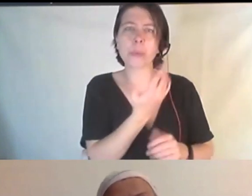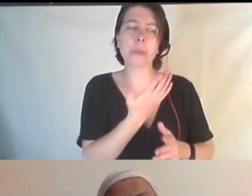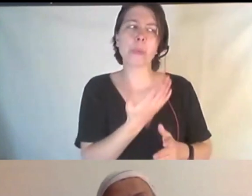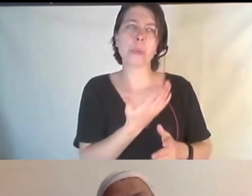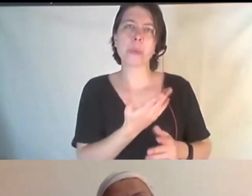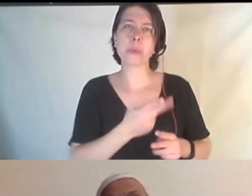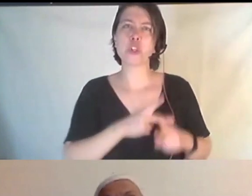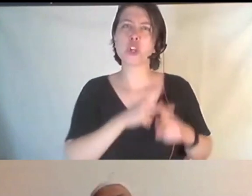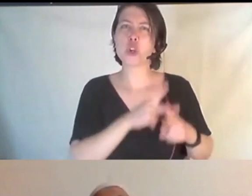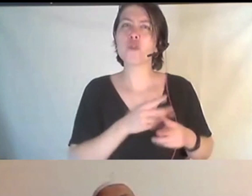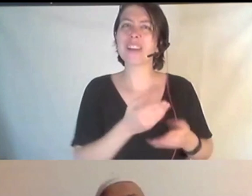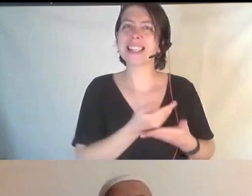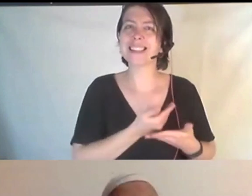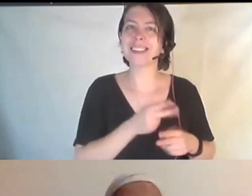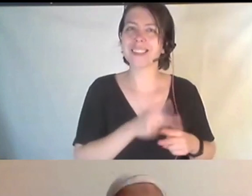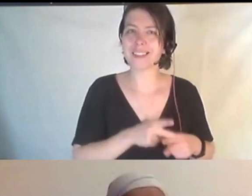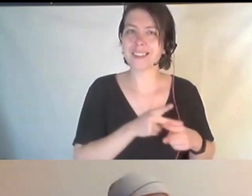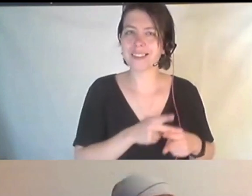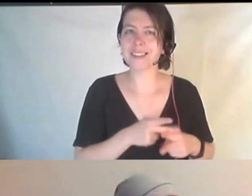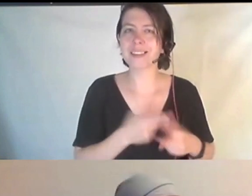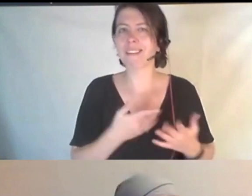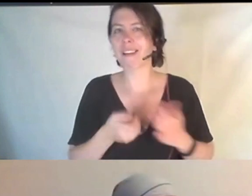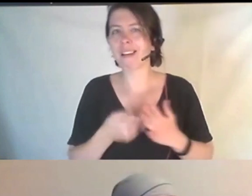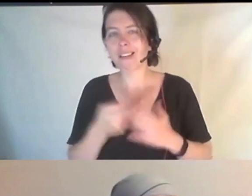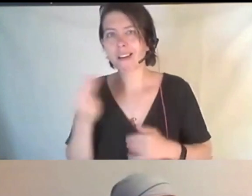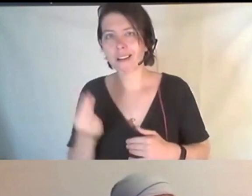came to join in. So it was an Arts Council-led